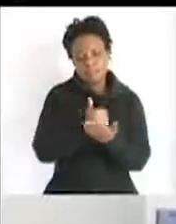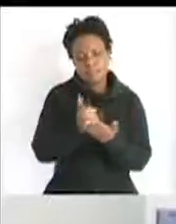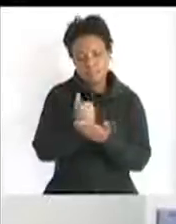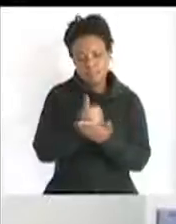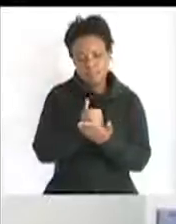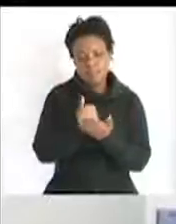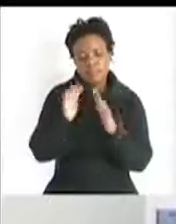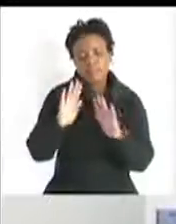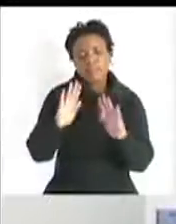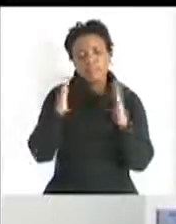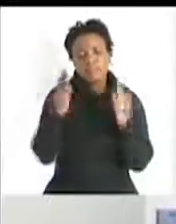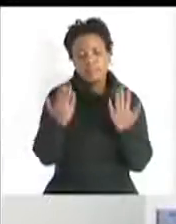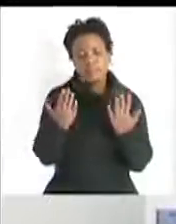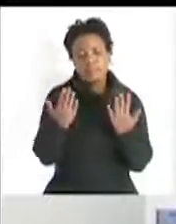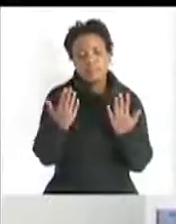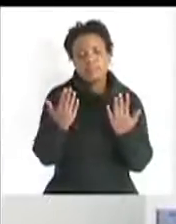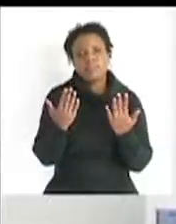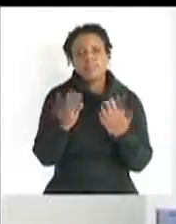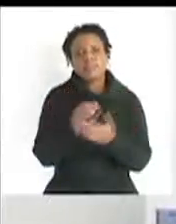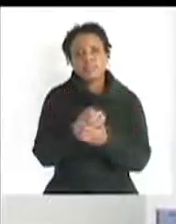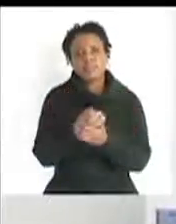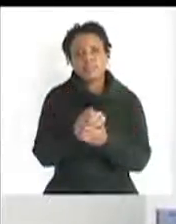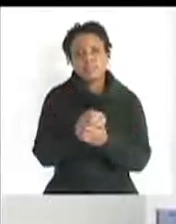take our hand sanitizers,